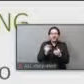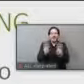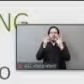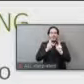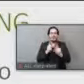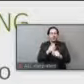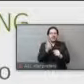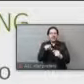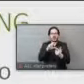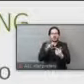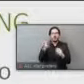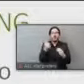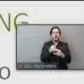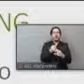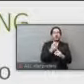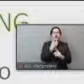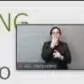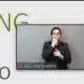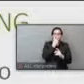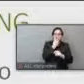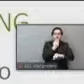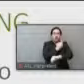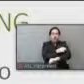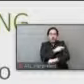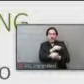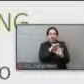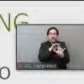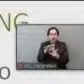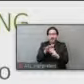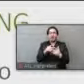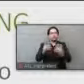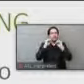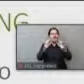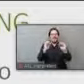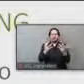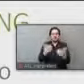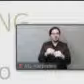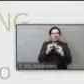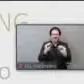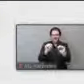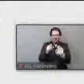and deaths. None at all so far. Okay, next slide.